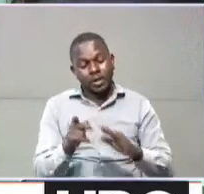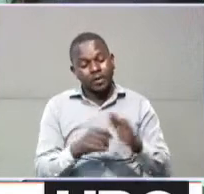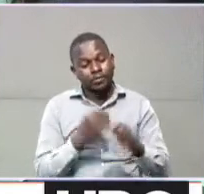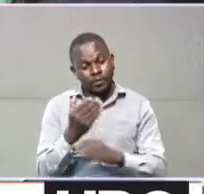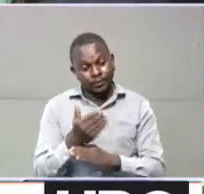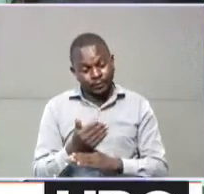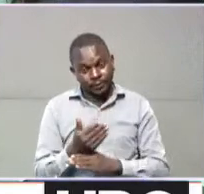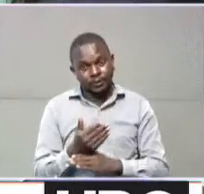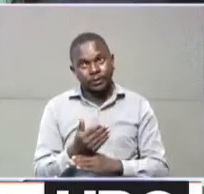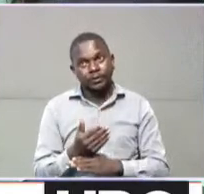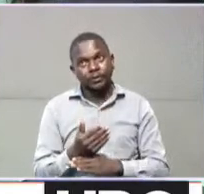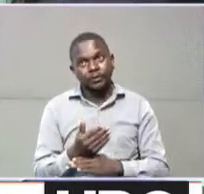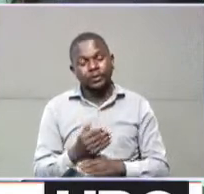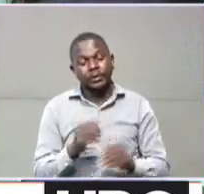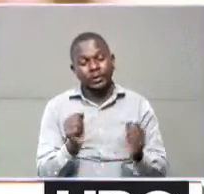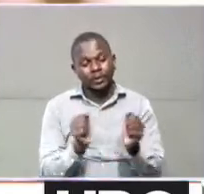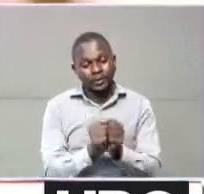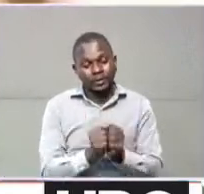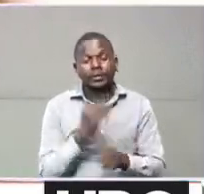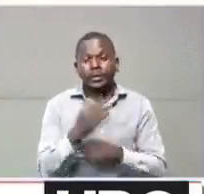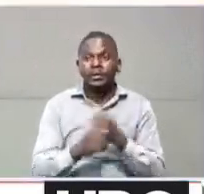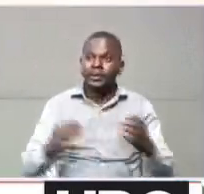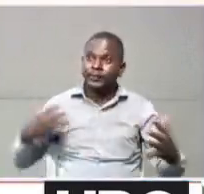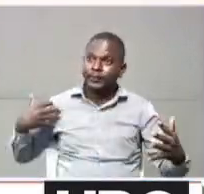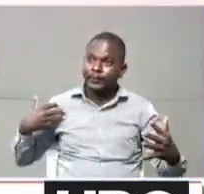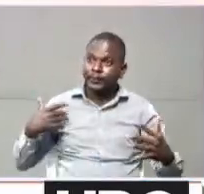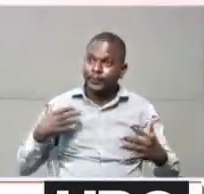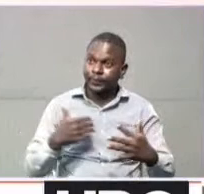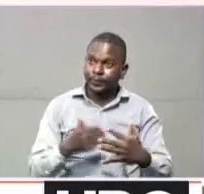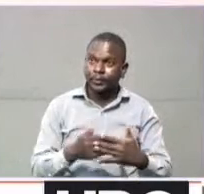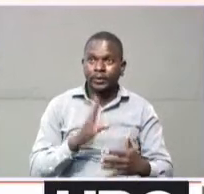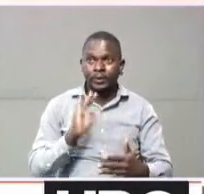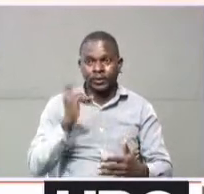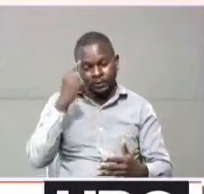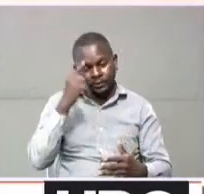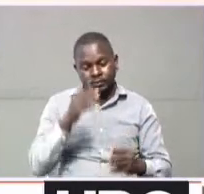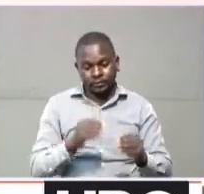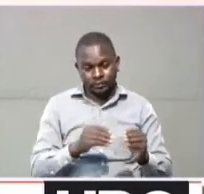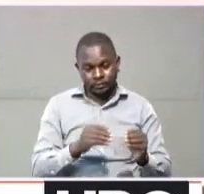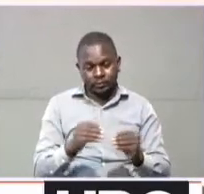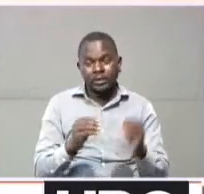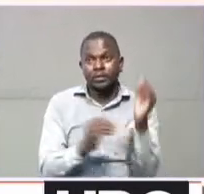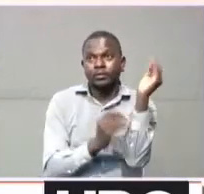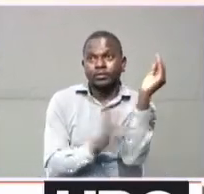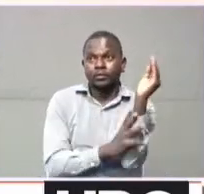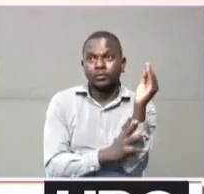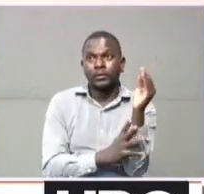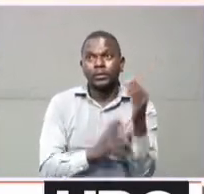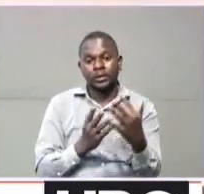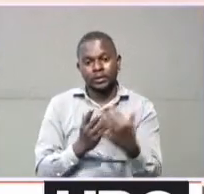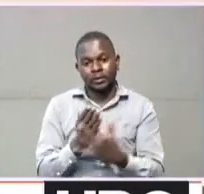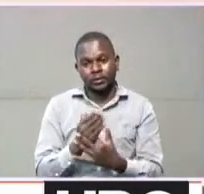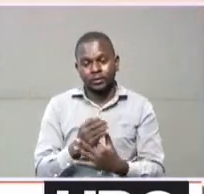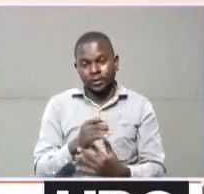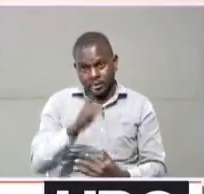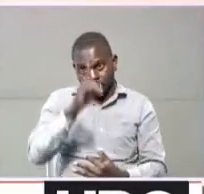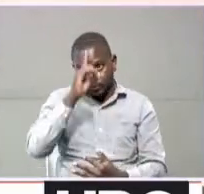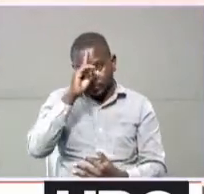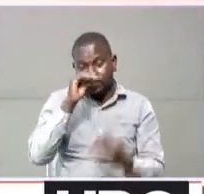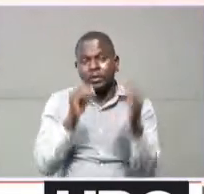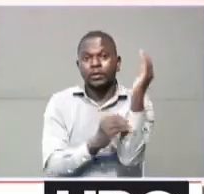minister 10 years down the road government extended electricity power through the rural